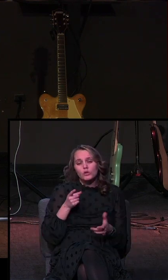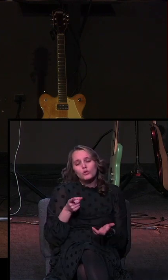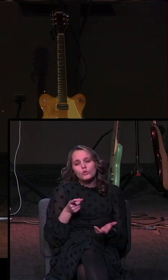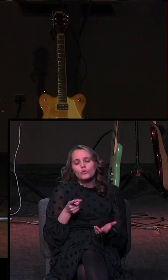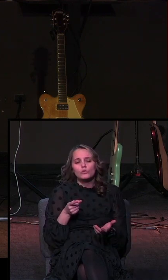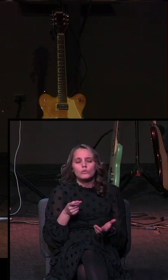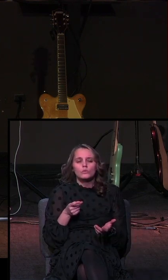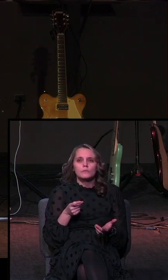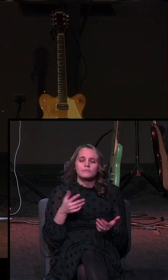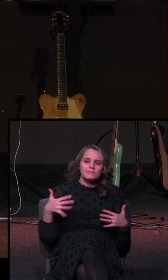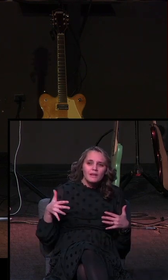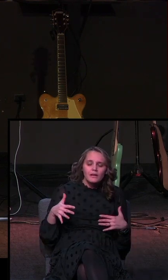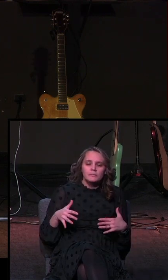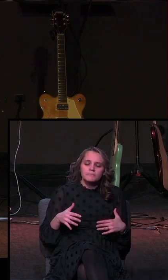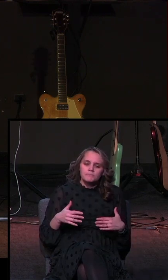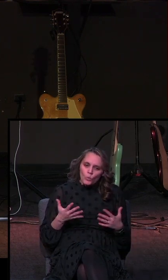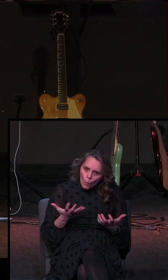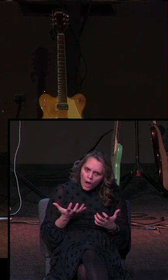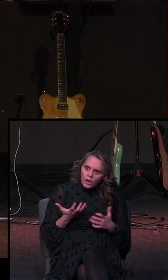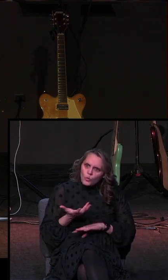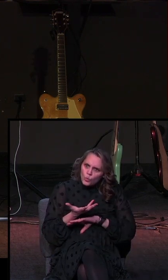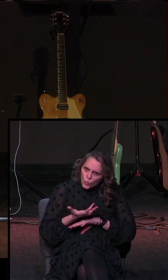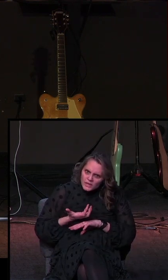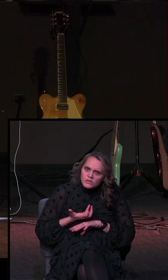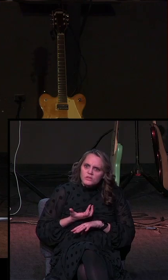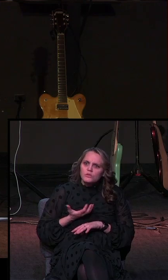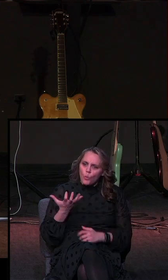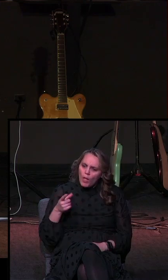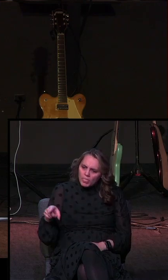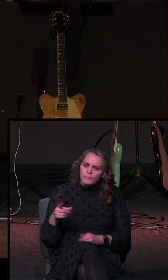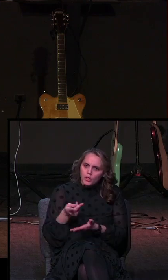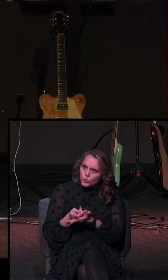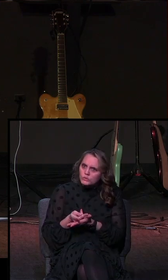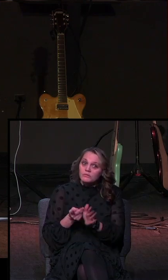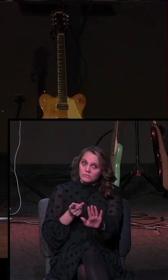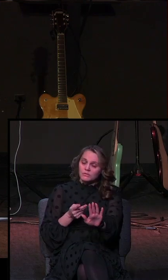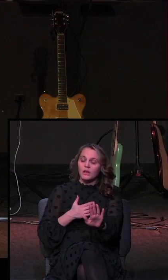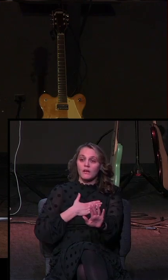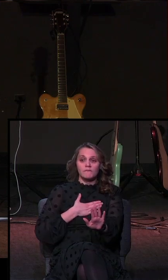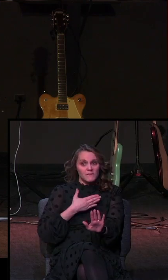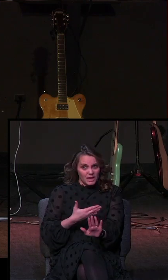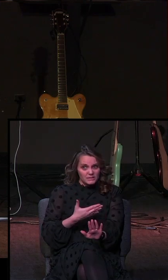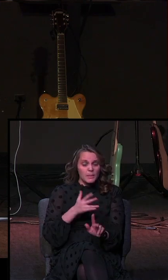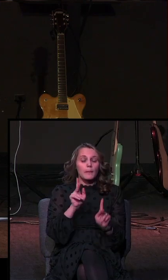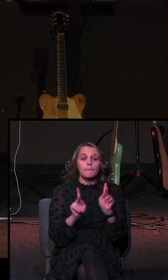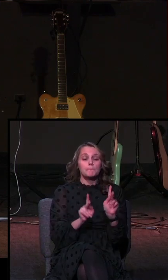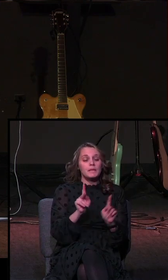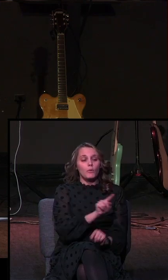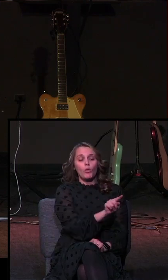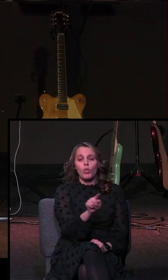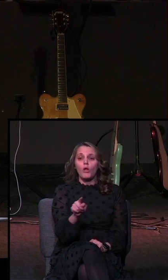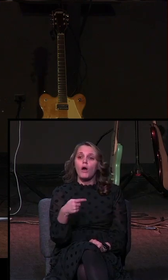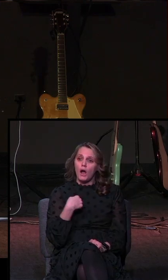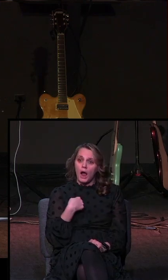actively root for them to lose? Confession? There are people that I compare myself to.